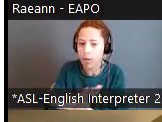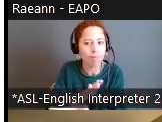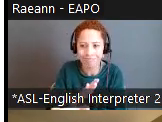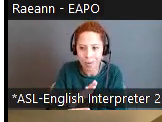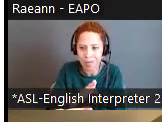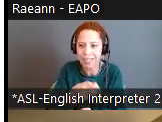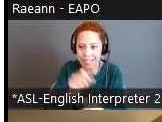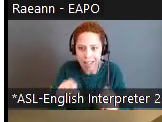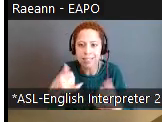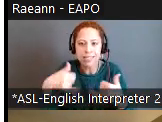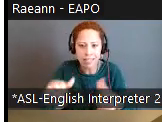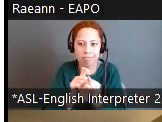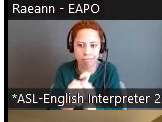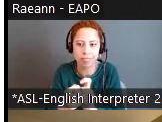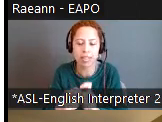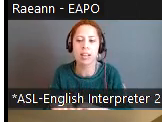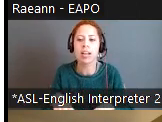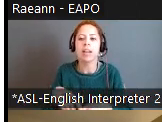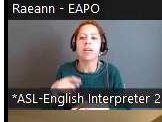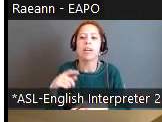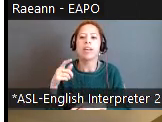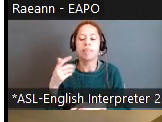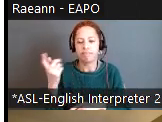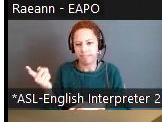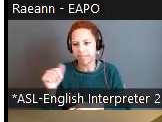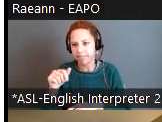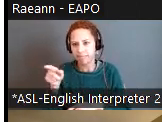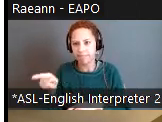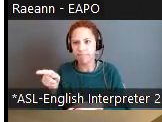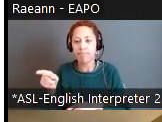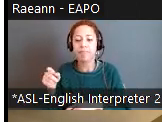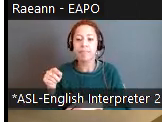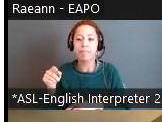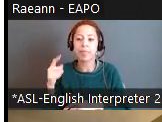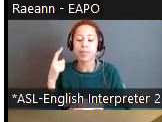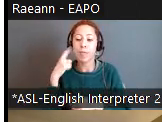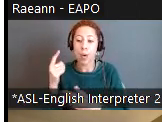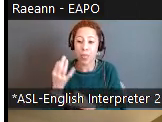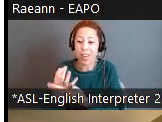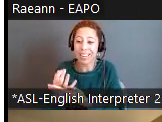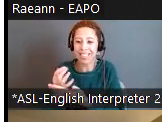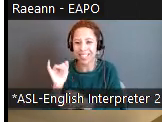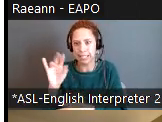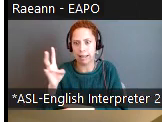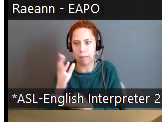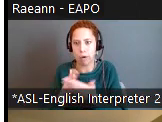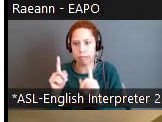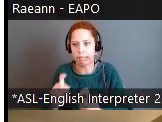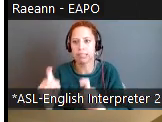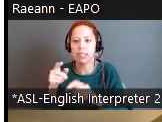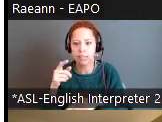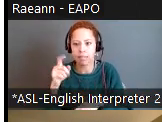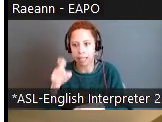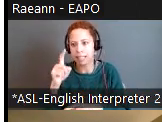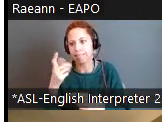test. I won't go into all of it right now, but essentially it's, do they know what their finances are or how to get that information?